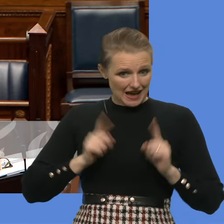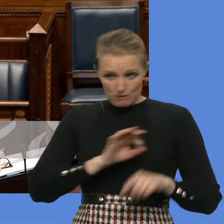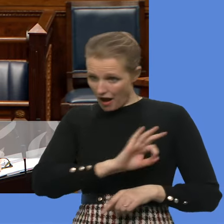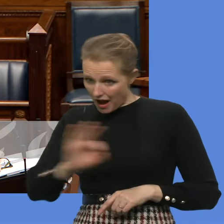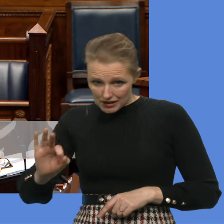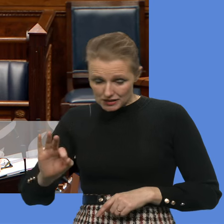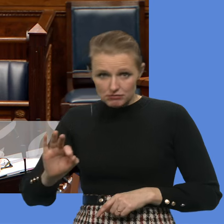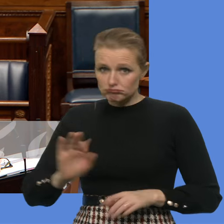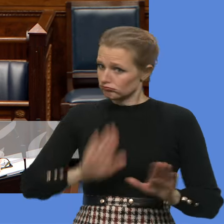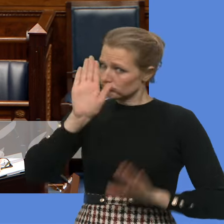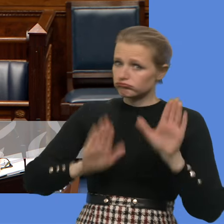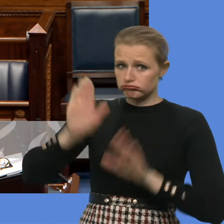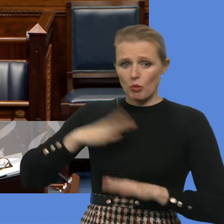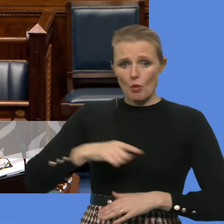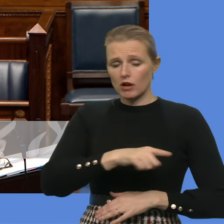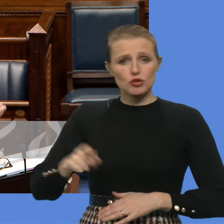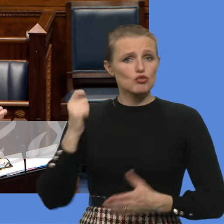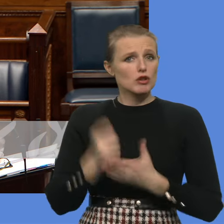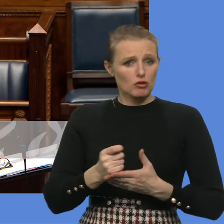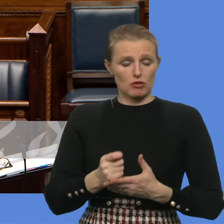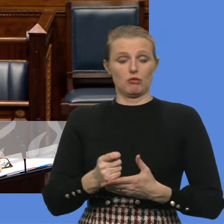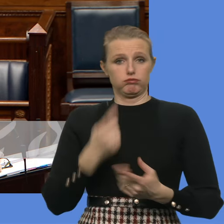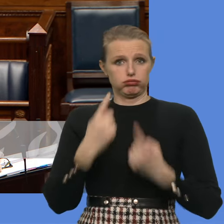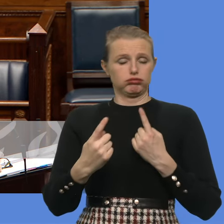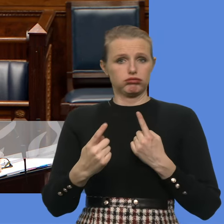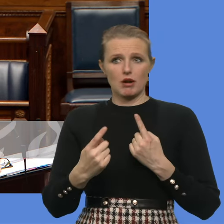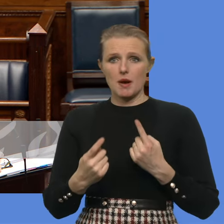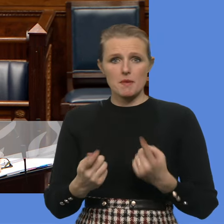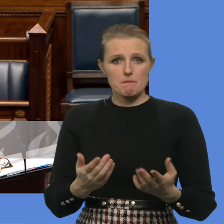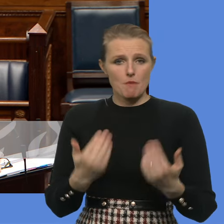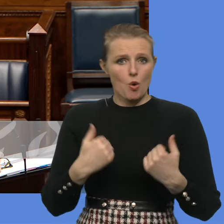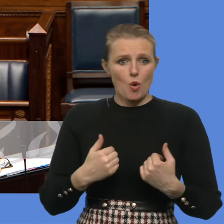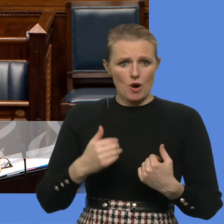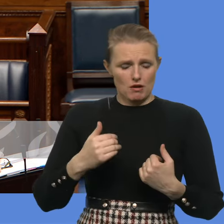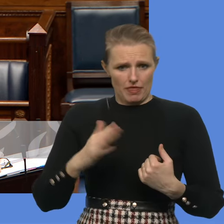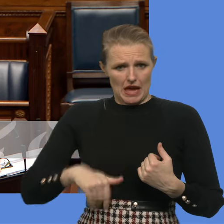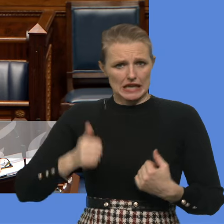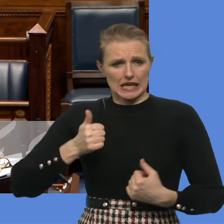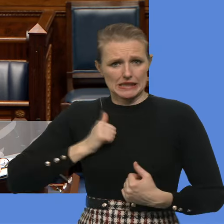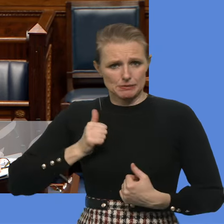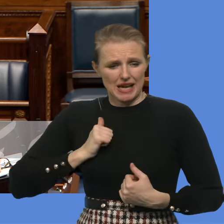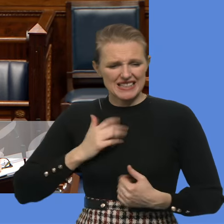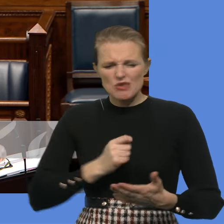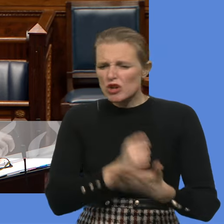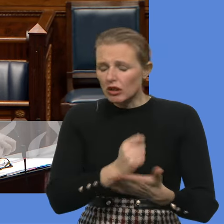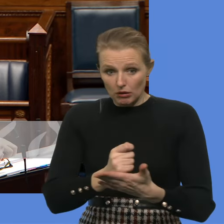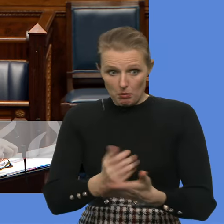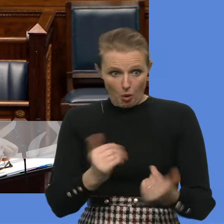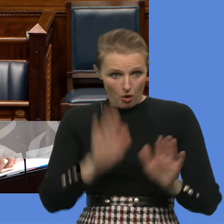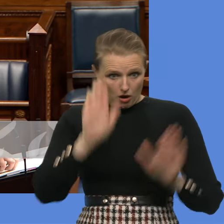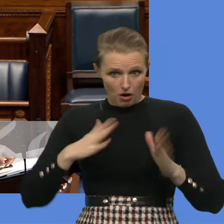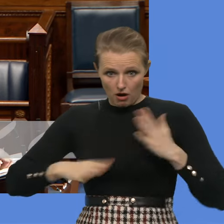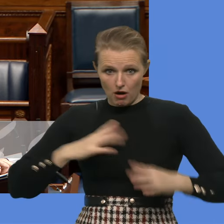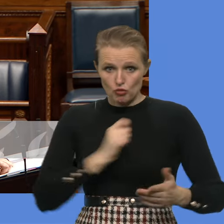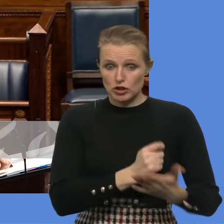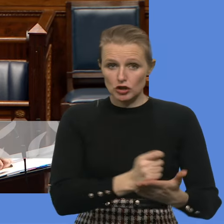significant number of returns, I think many more than the spaces that they were looking to remove by redundancy. We